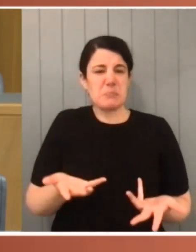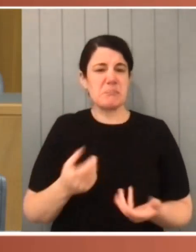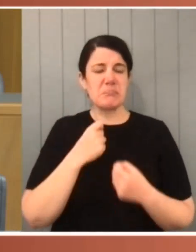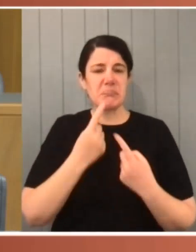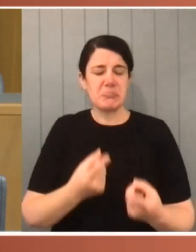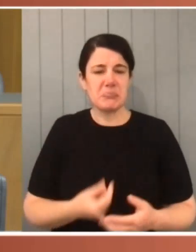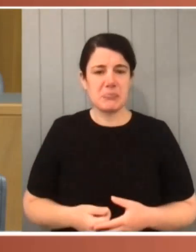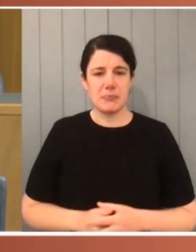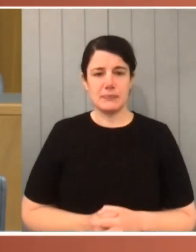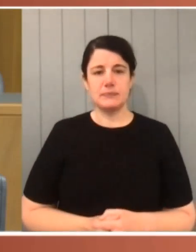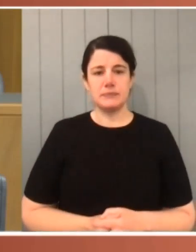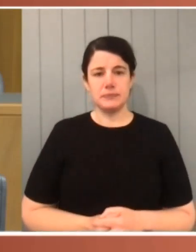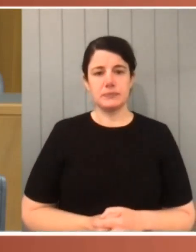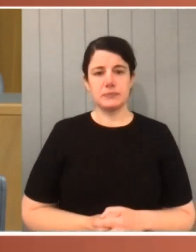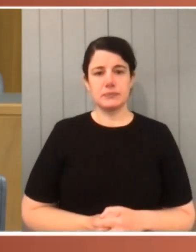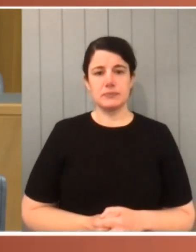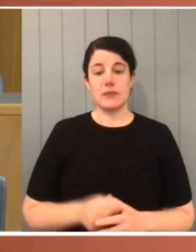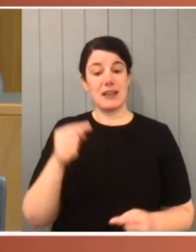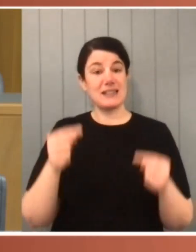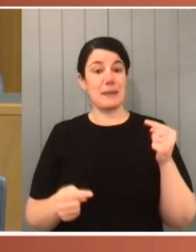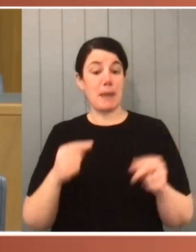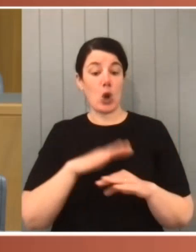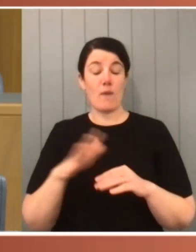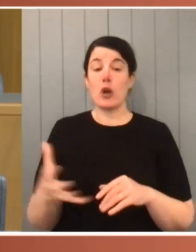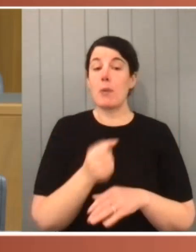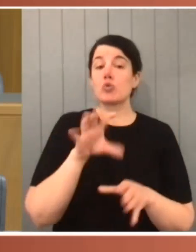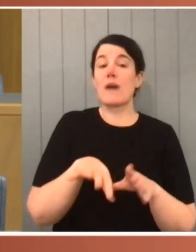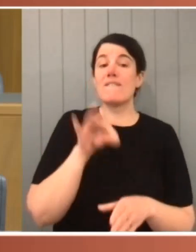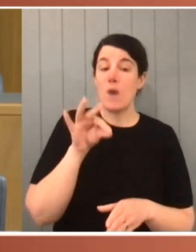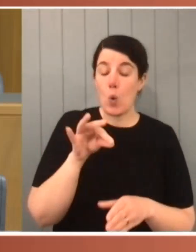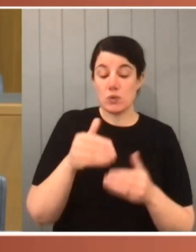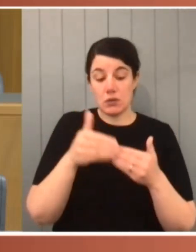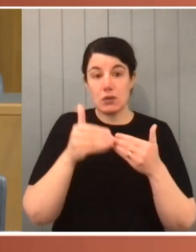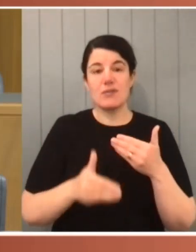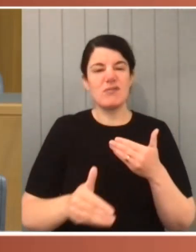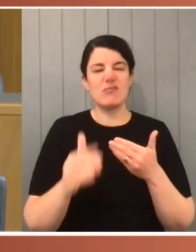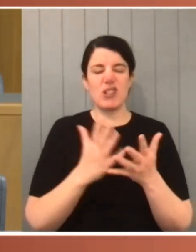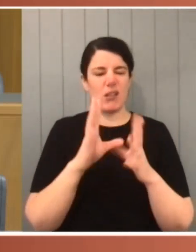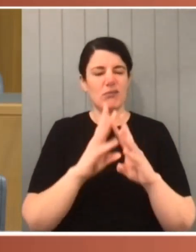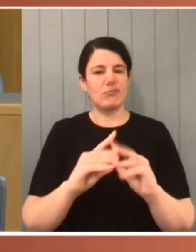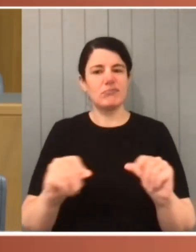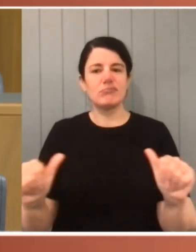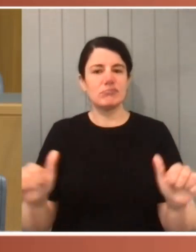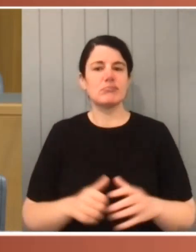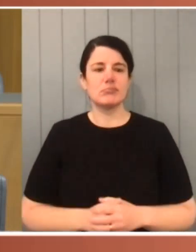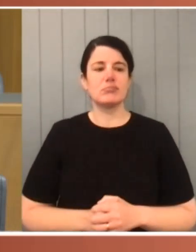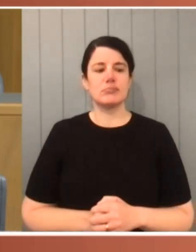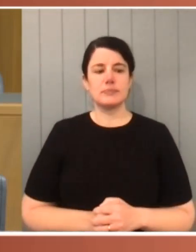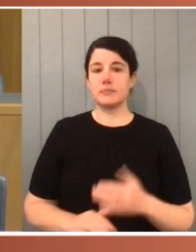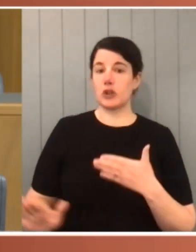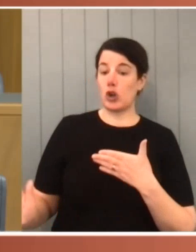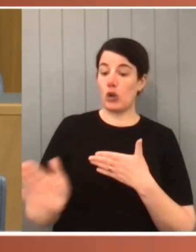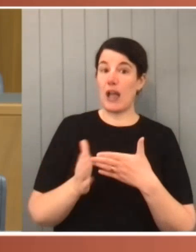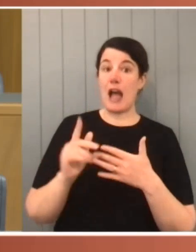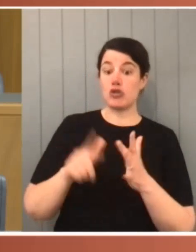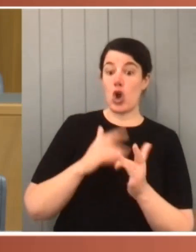The debate on compulsory voting thereafter petered out. Moreover, the closure of the Howard era at